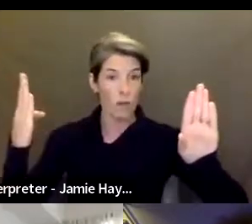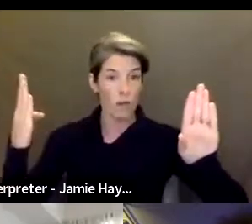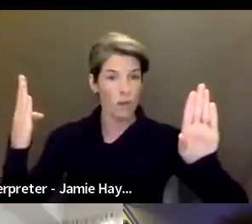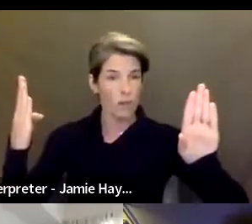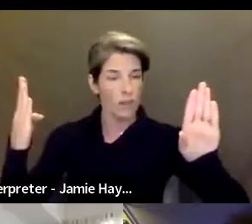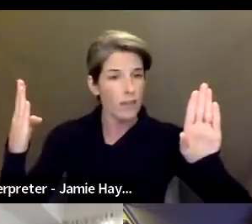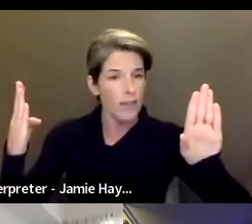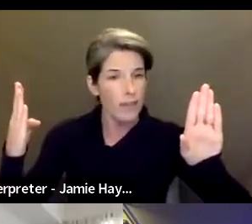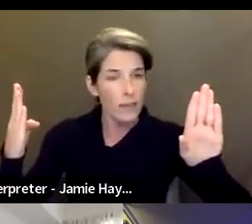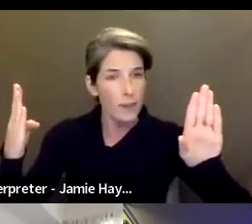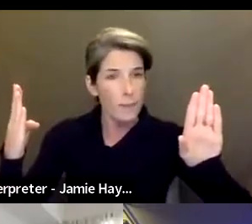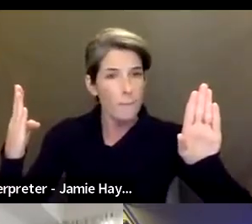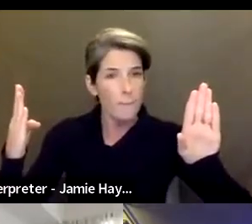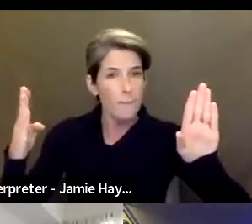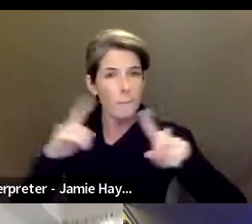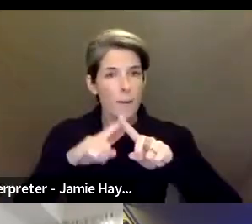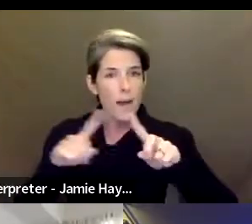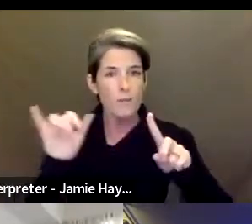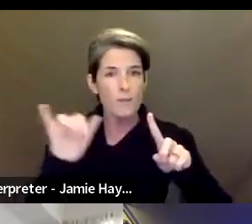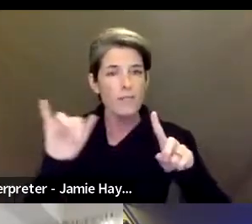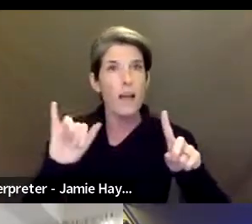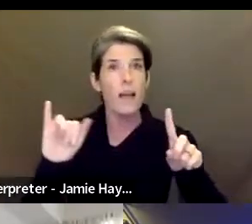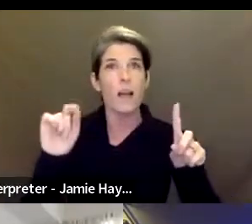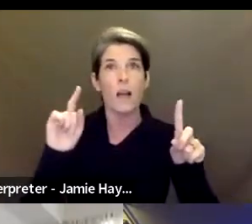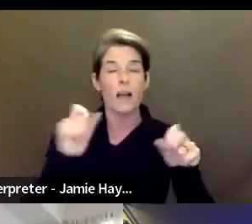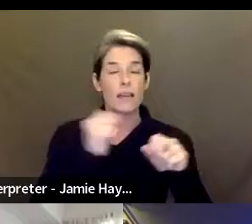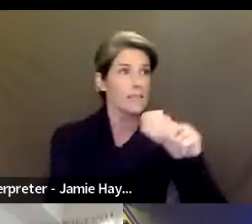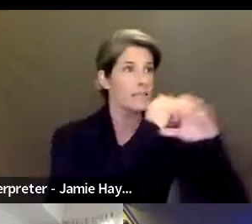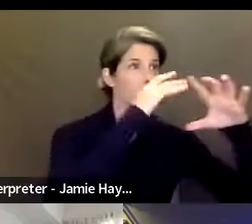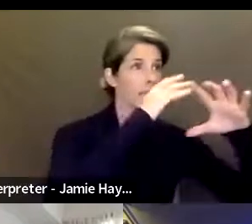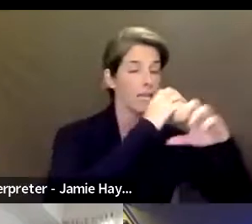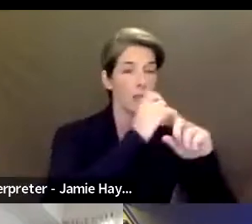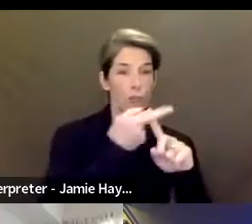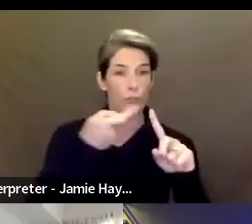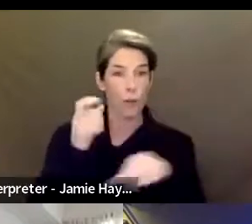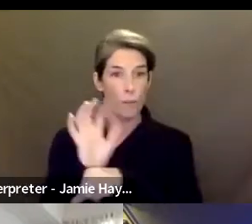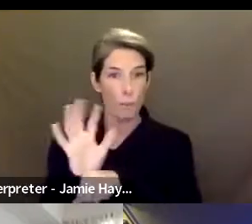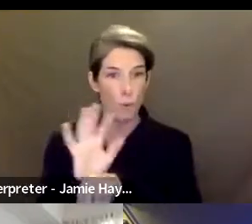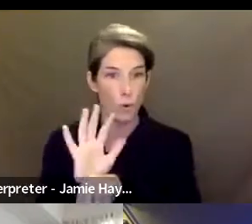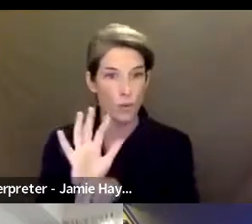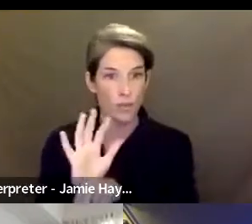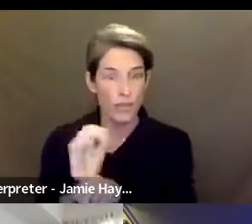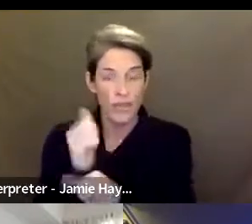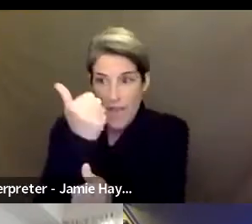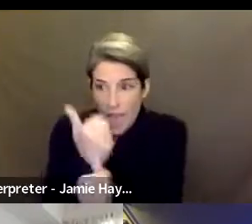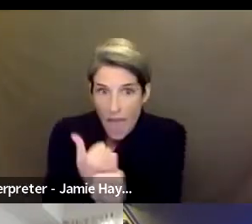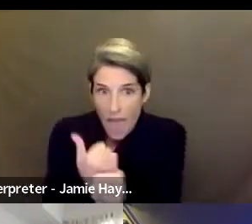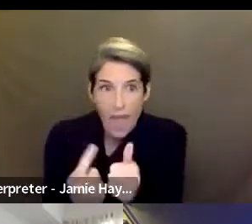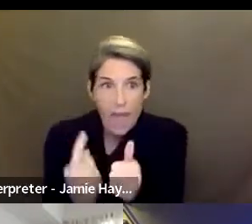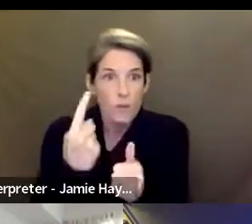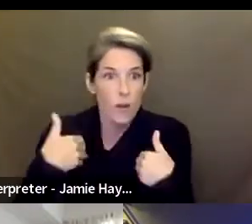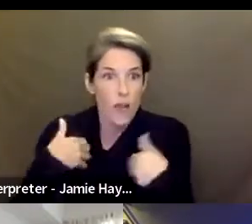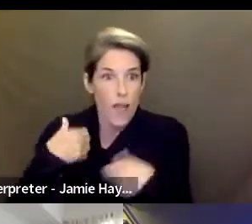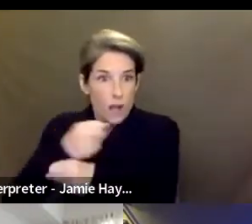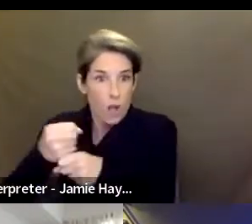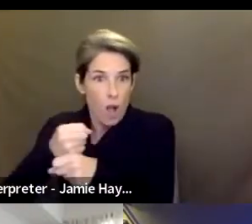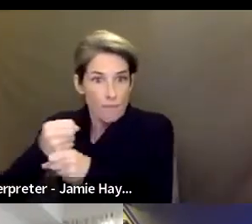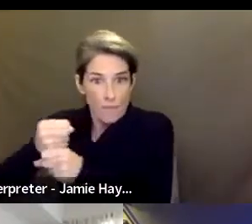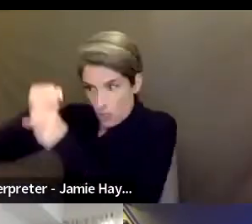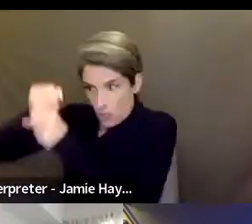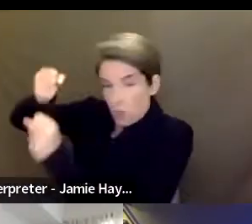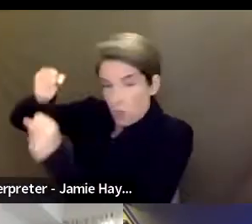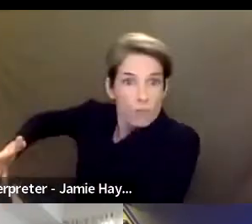was as if it was like a scene from a movie, that everyone else that, like, dropped their coffee and were,